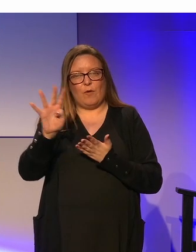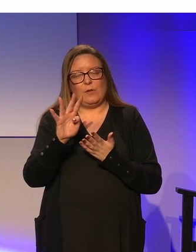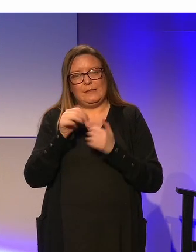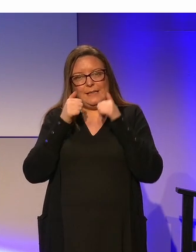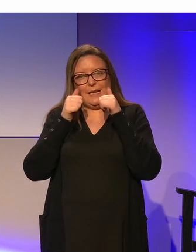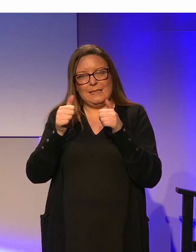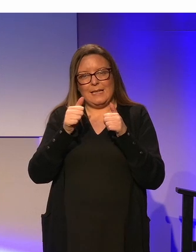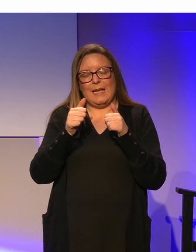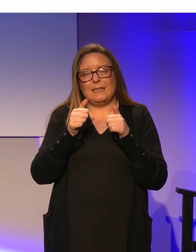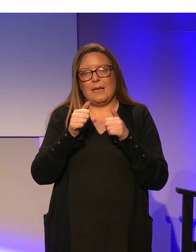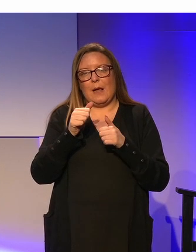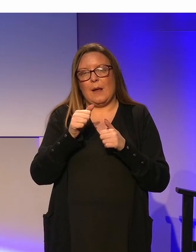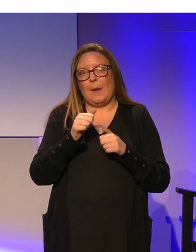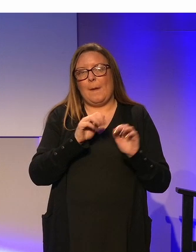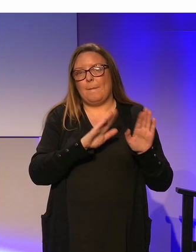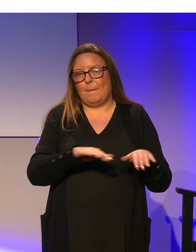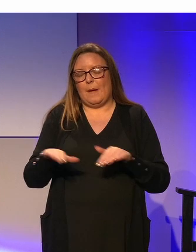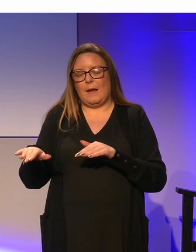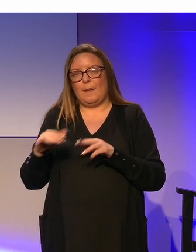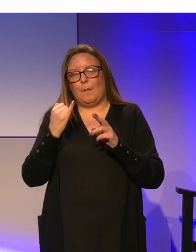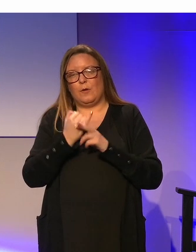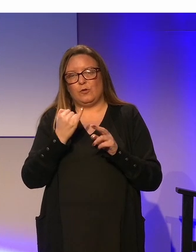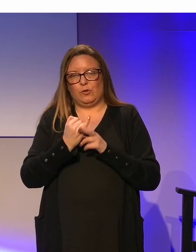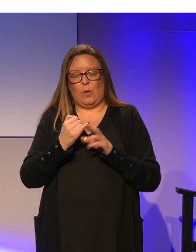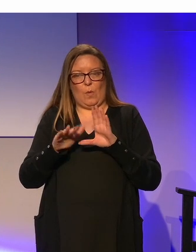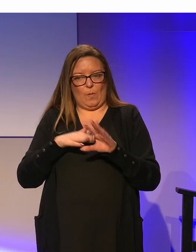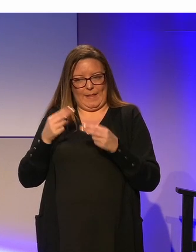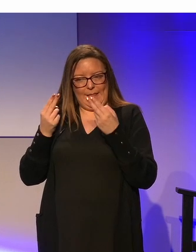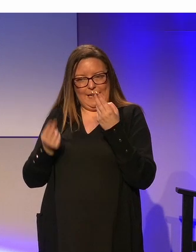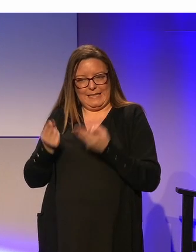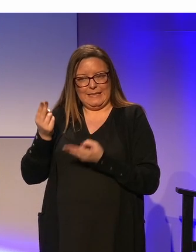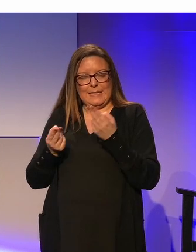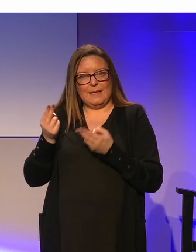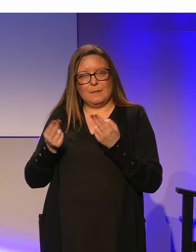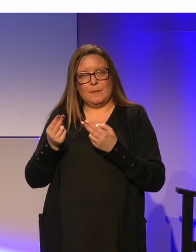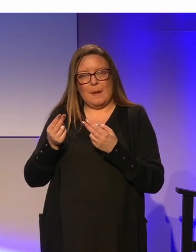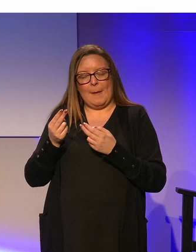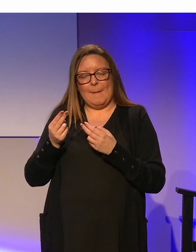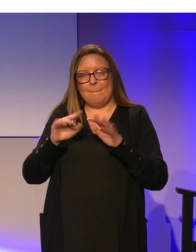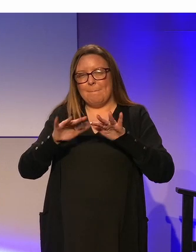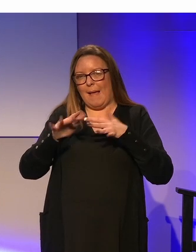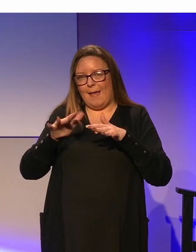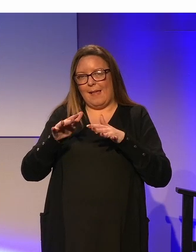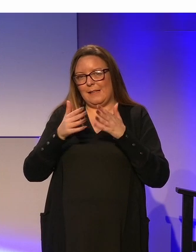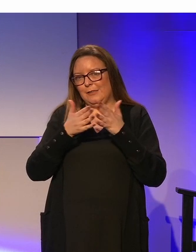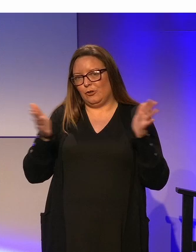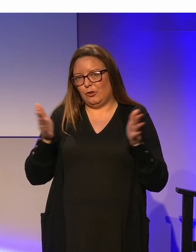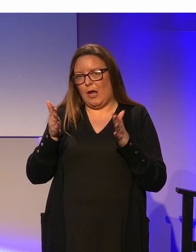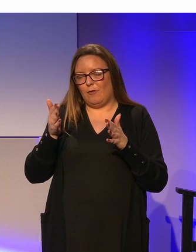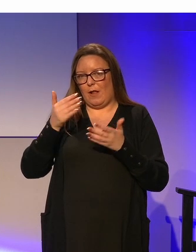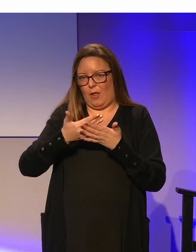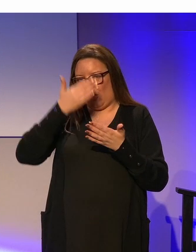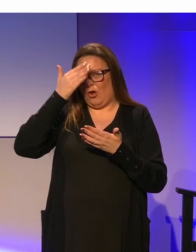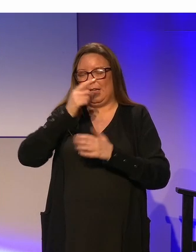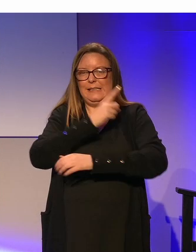a post-primary mainstream school with an assessment of mild general learning